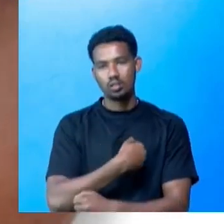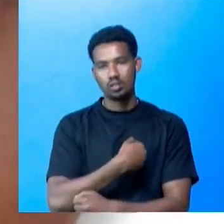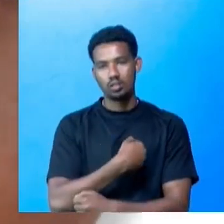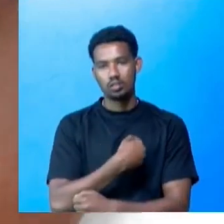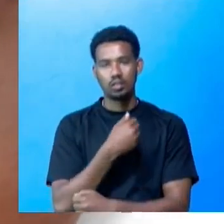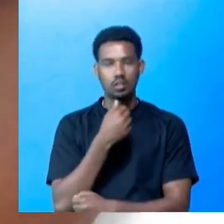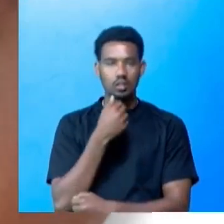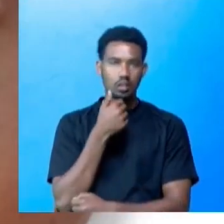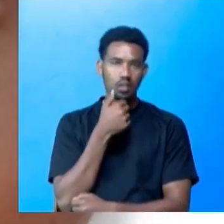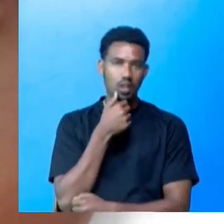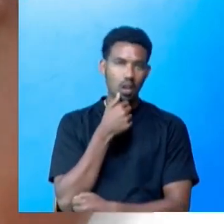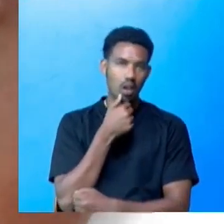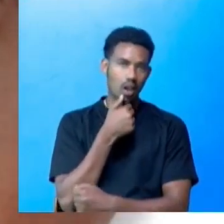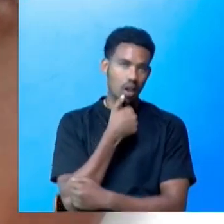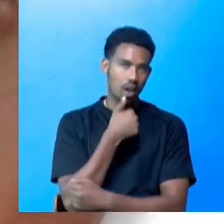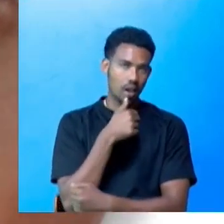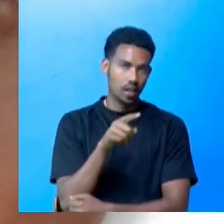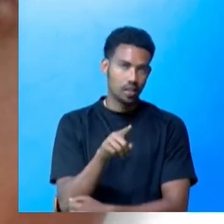her.